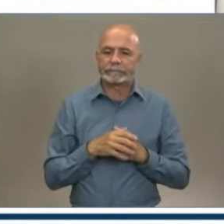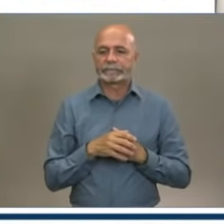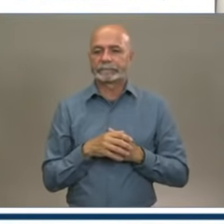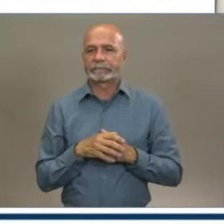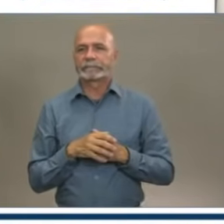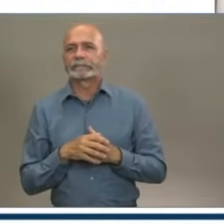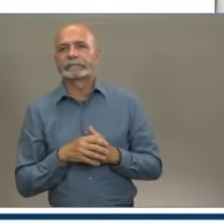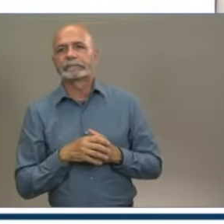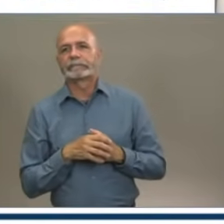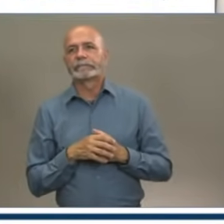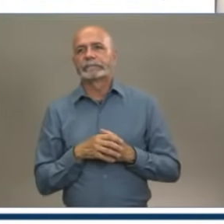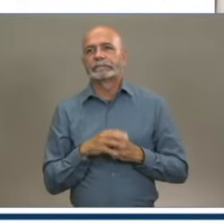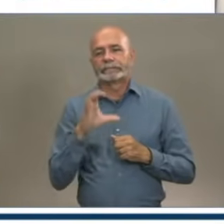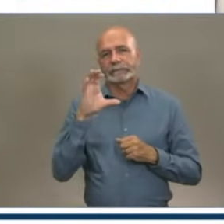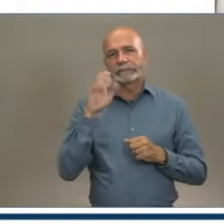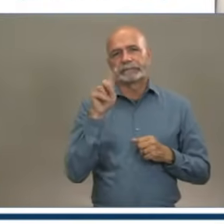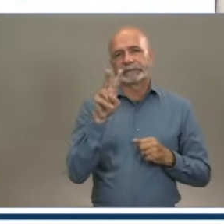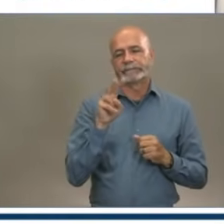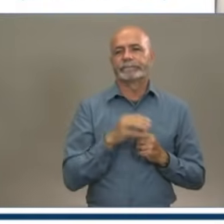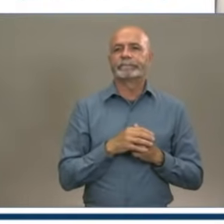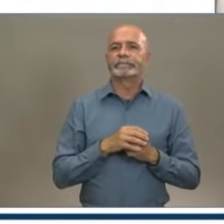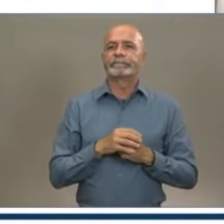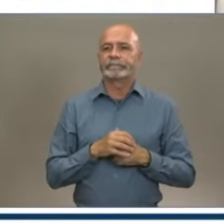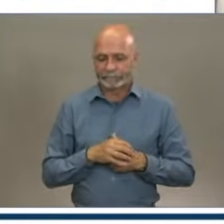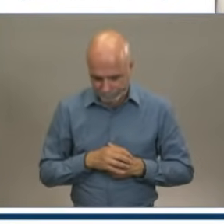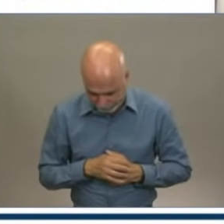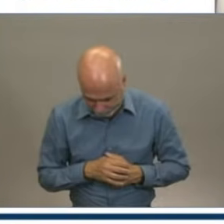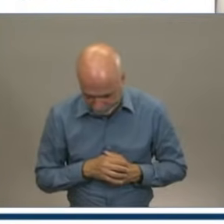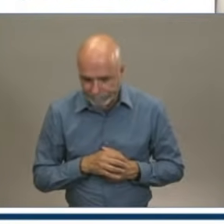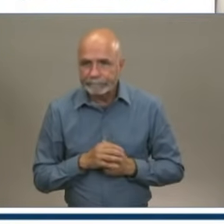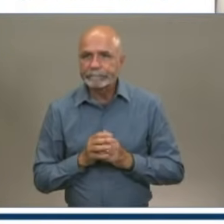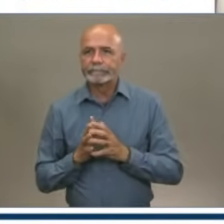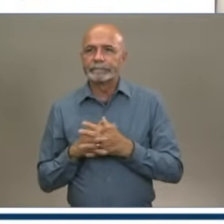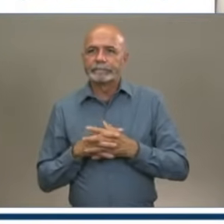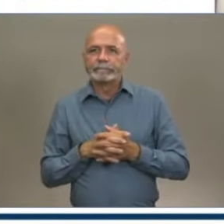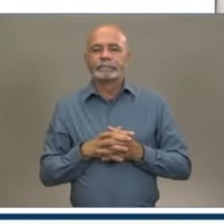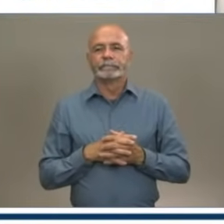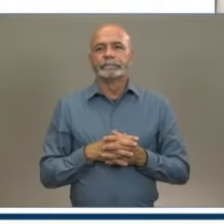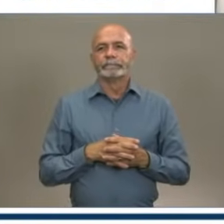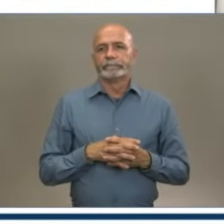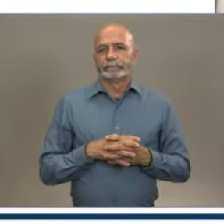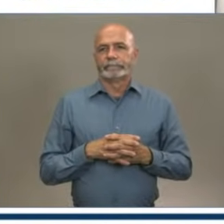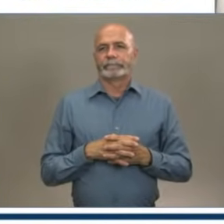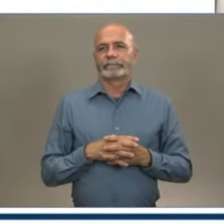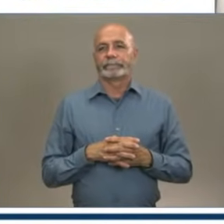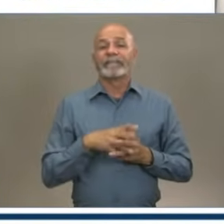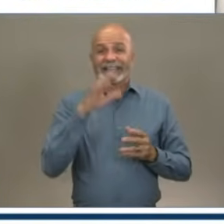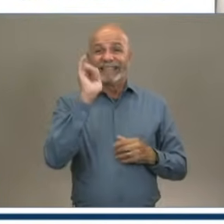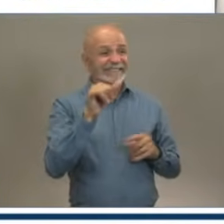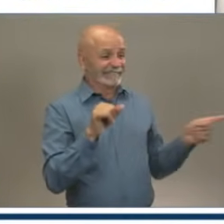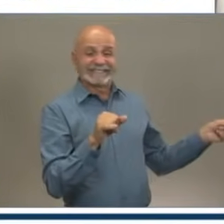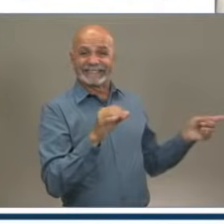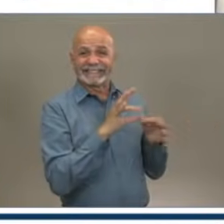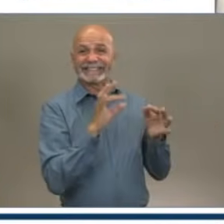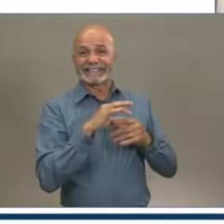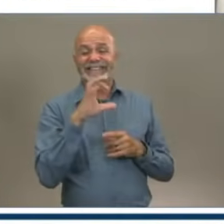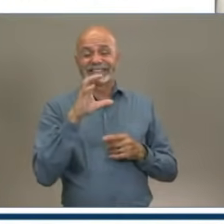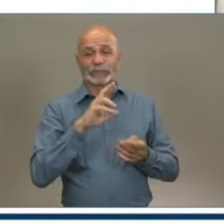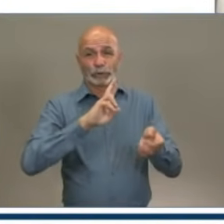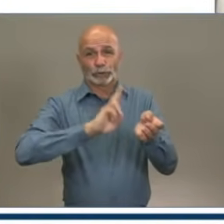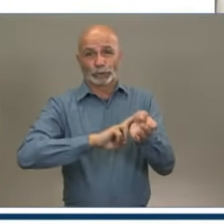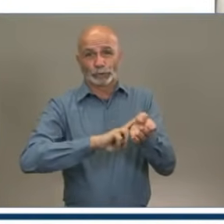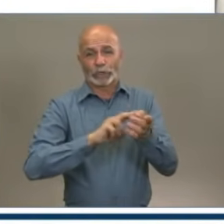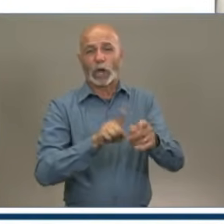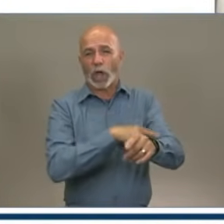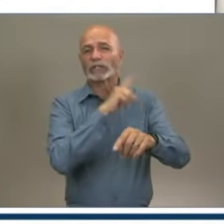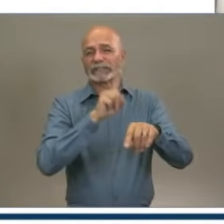Natasha. Thank you. Just along the long-term care home questions, Dr. Strang, there are 3